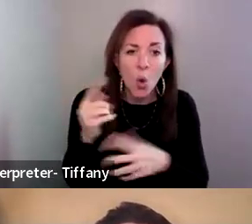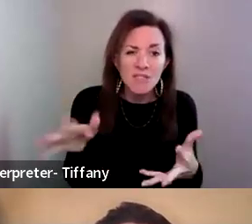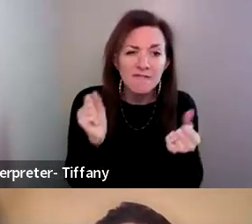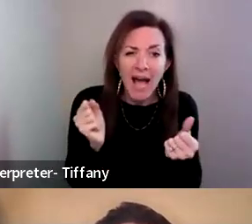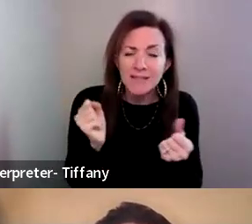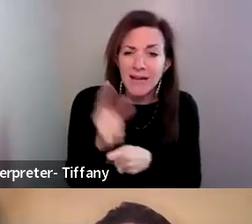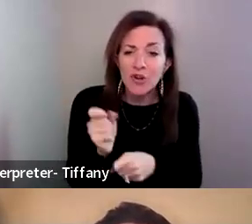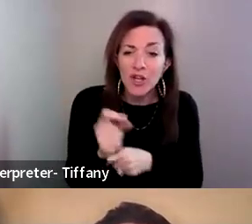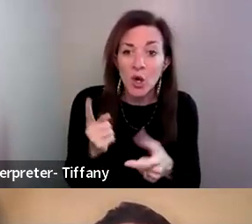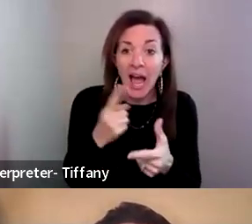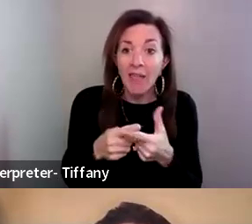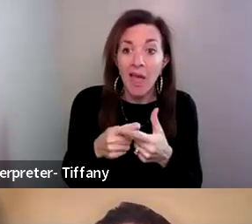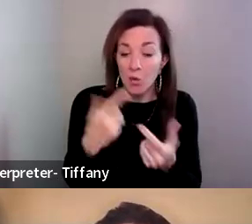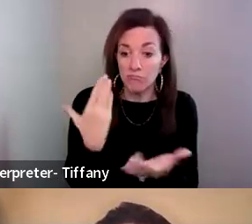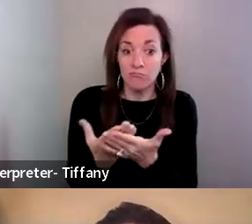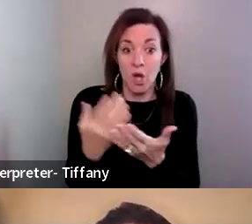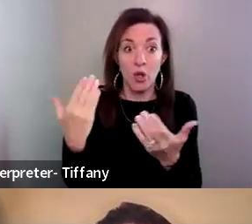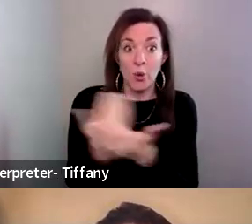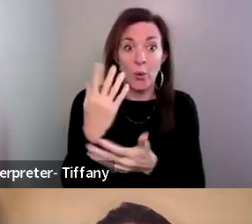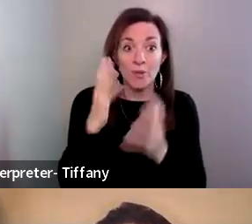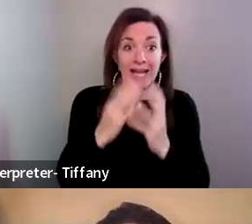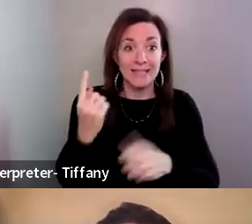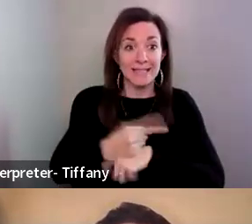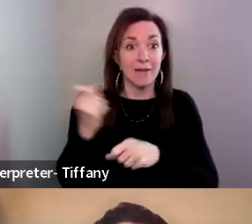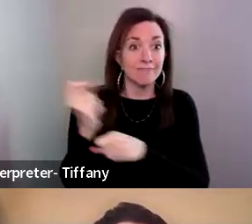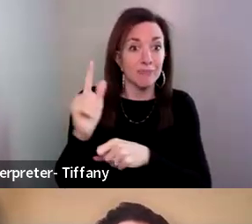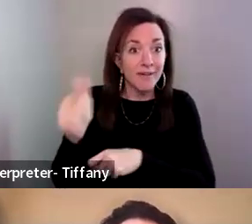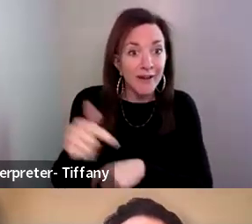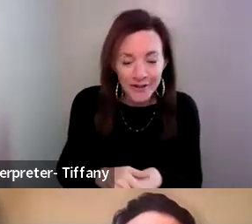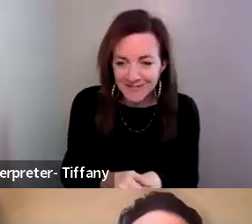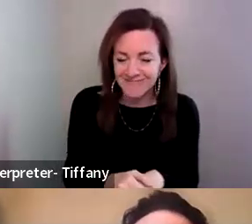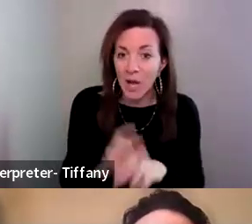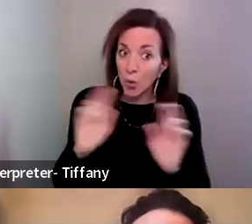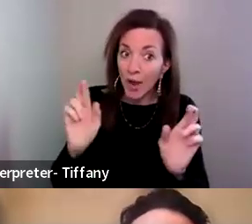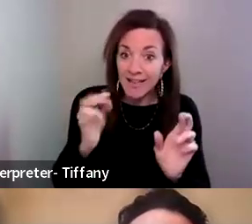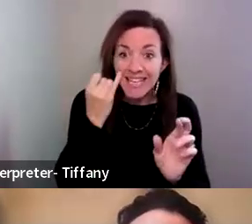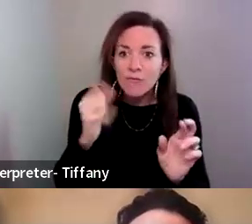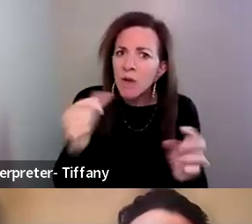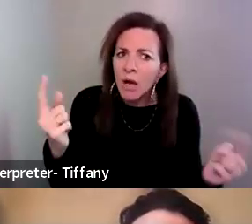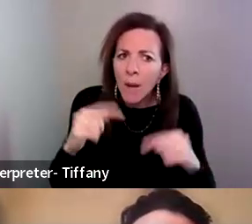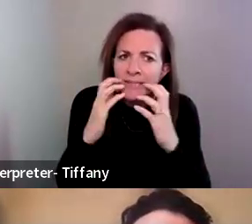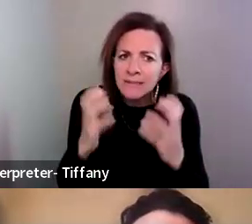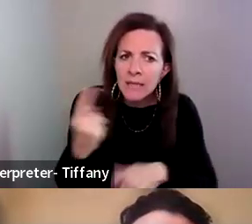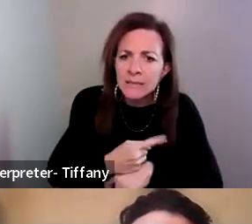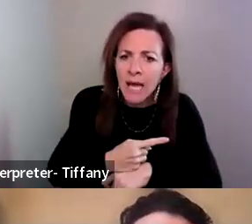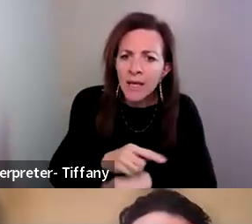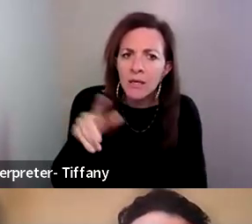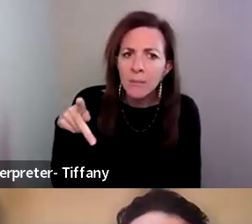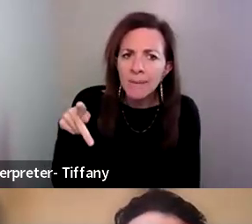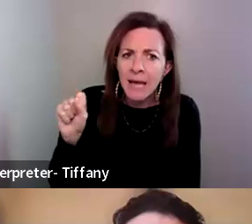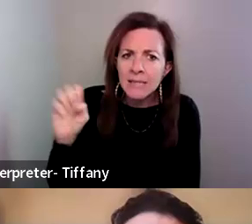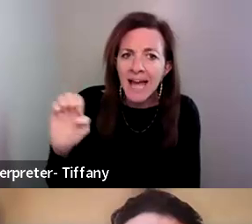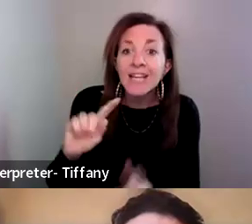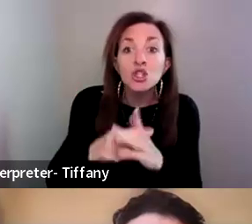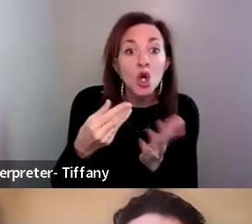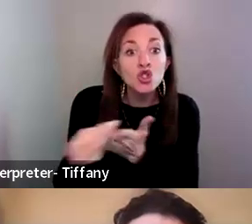thing you know, it's just here and we're ready to go. So, and if any of you guys aren't coming to Santa Day, this is my PSA. Start your